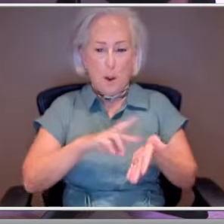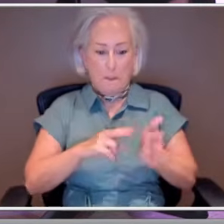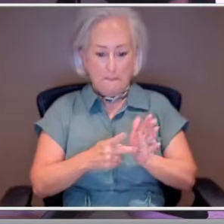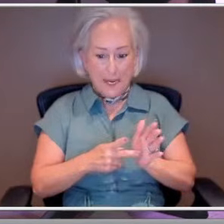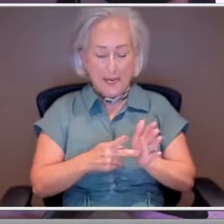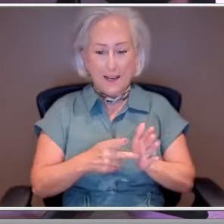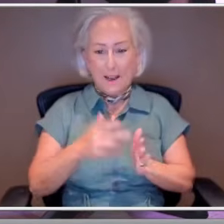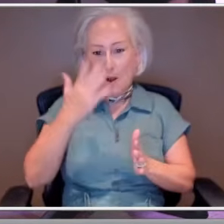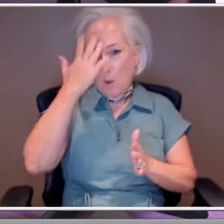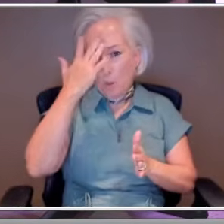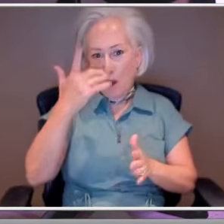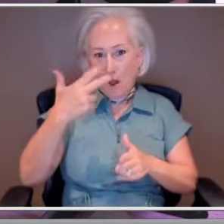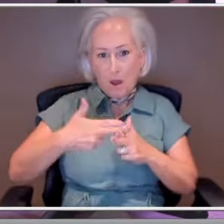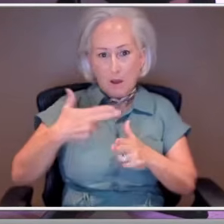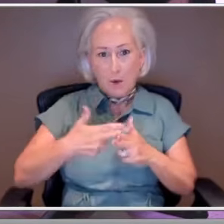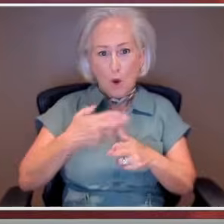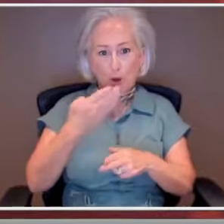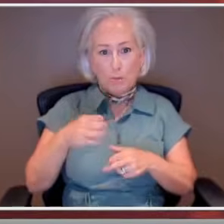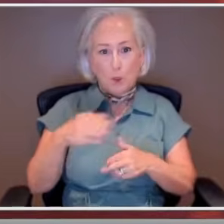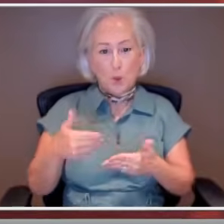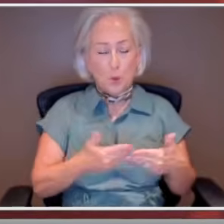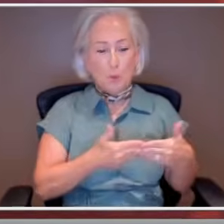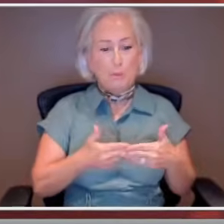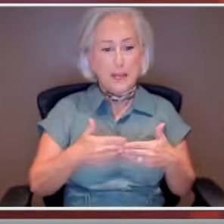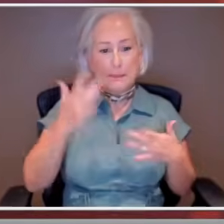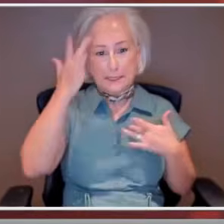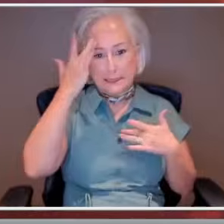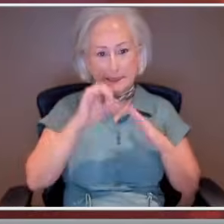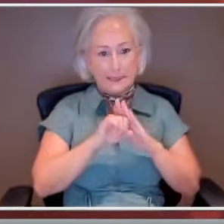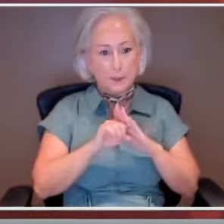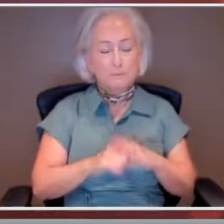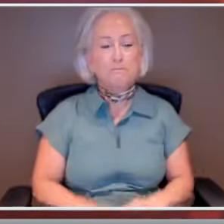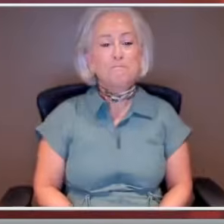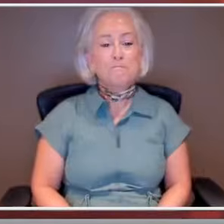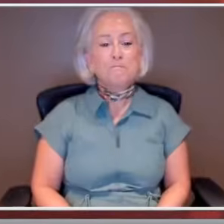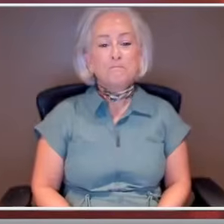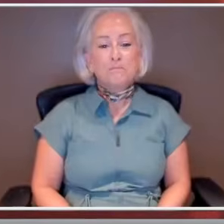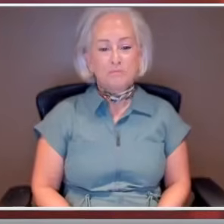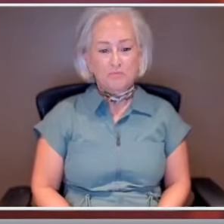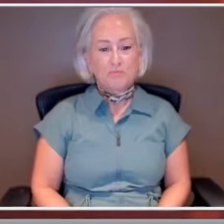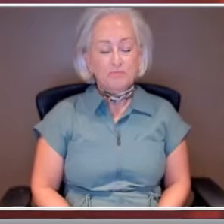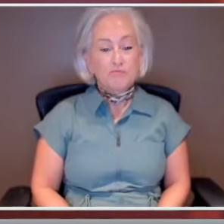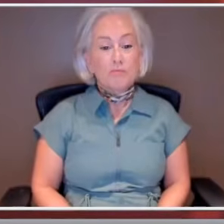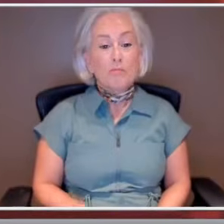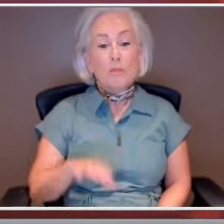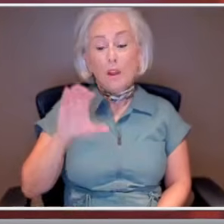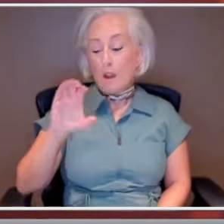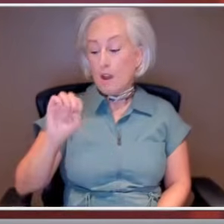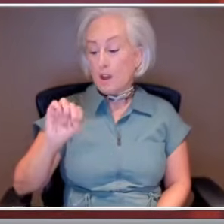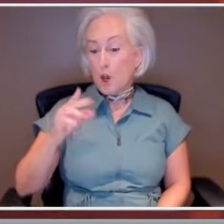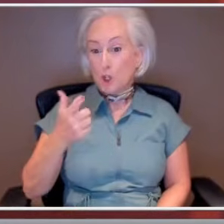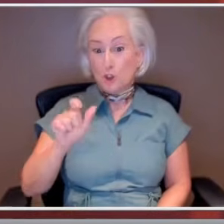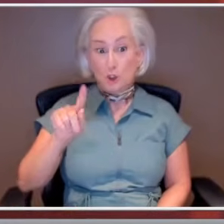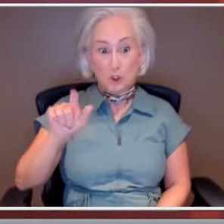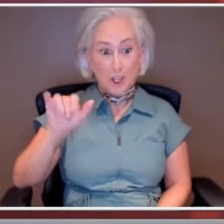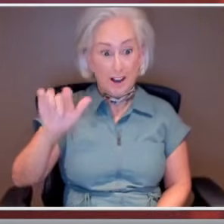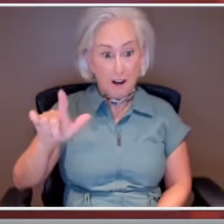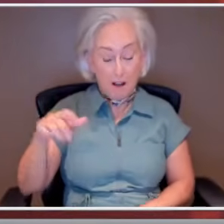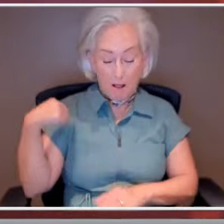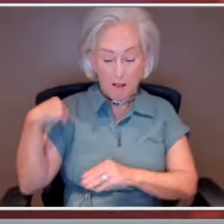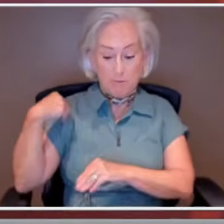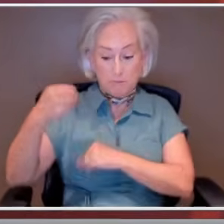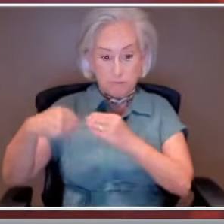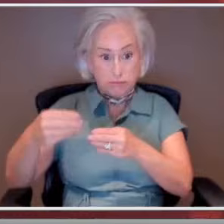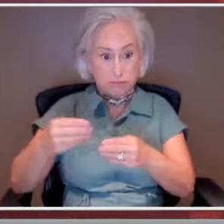baby syndrome? Sure. Yeah. So congenital heart disease is full of